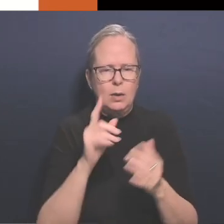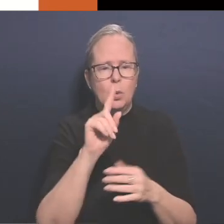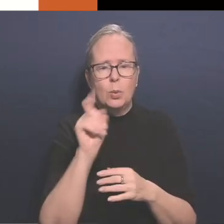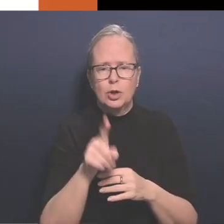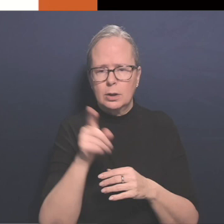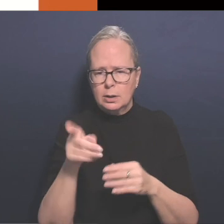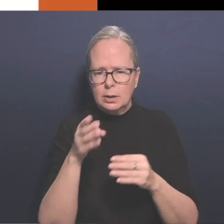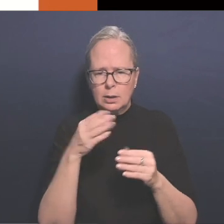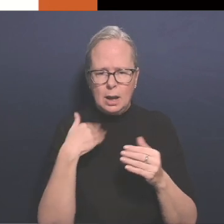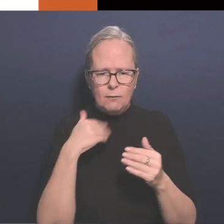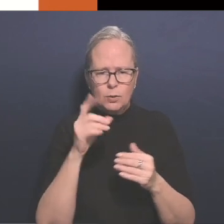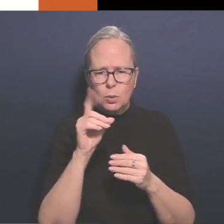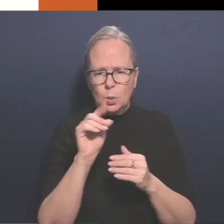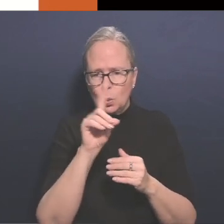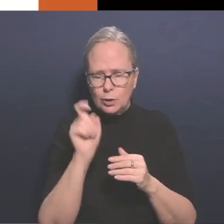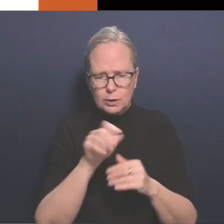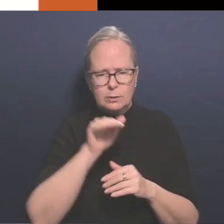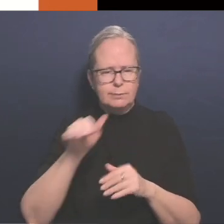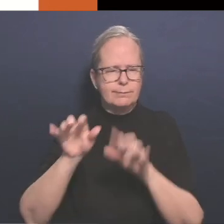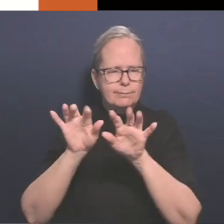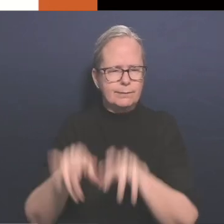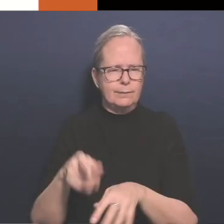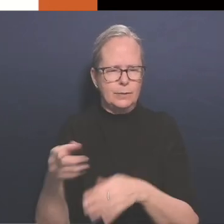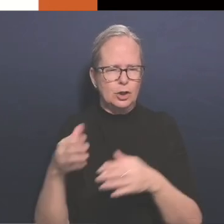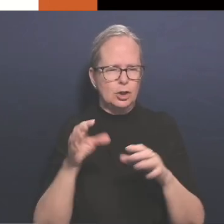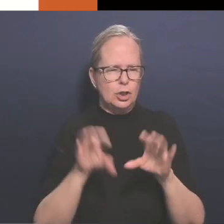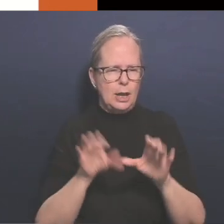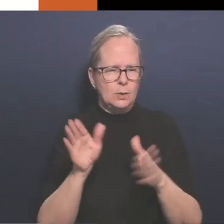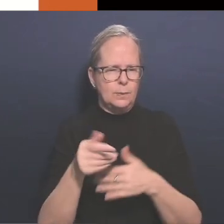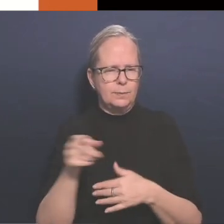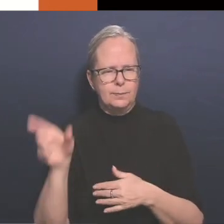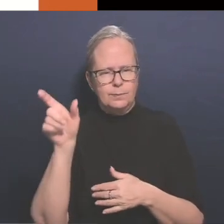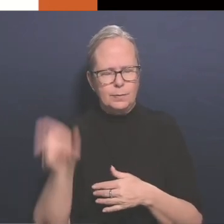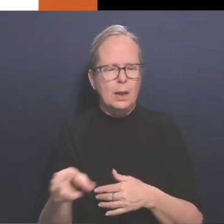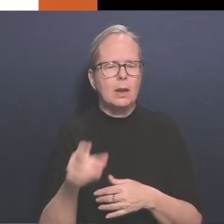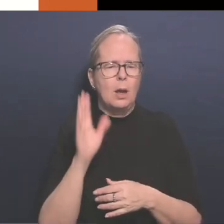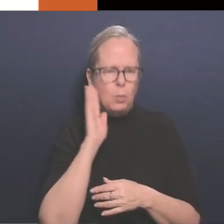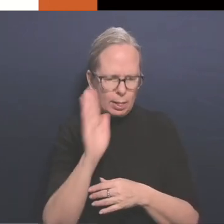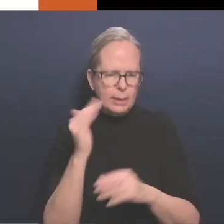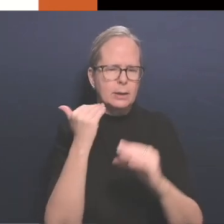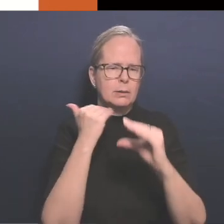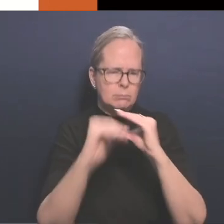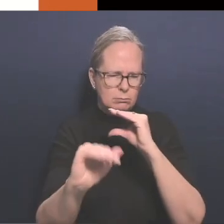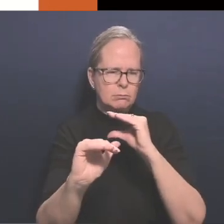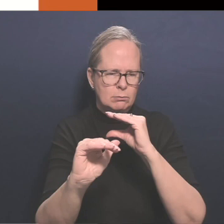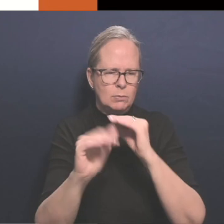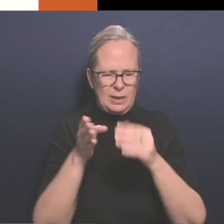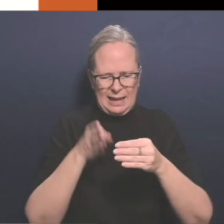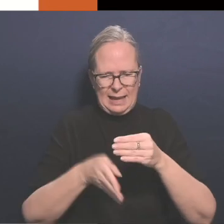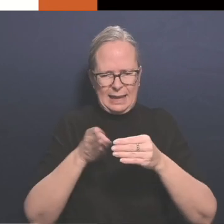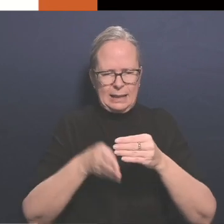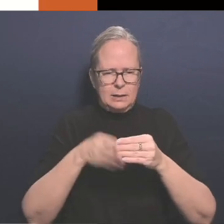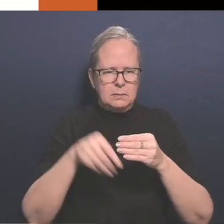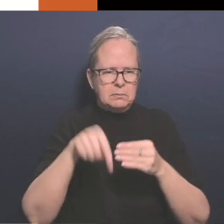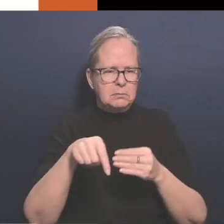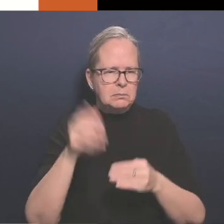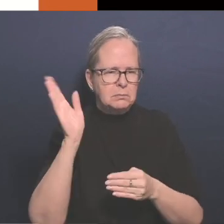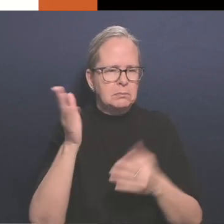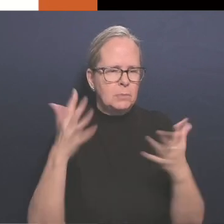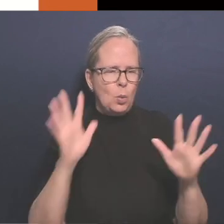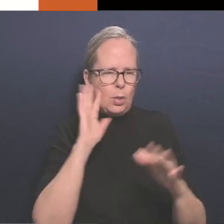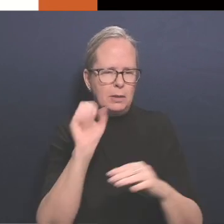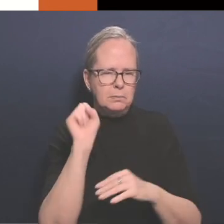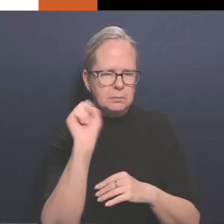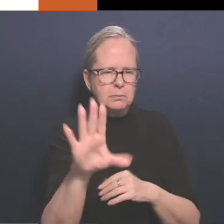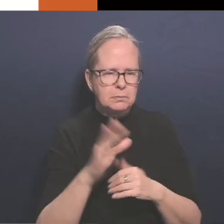tool, and you'll also have access to further training. Now, I want to note that it's free until the end of the